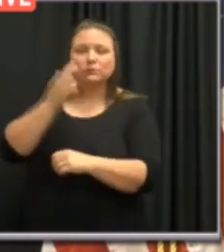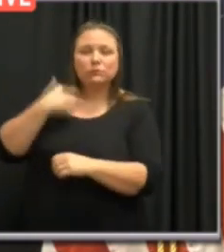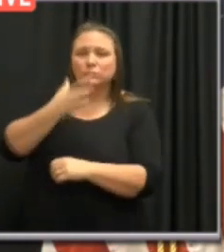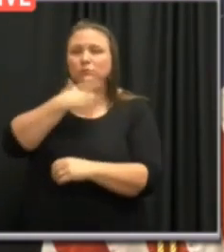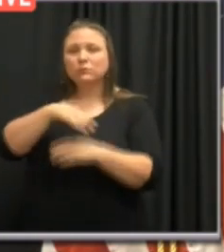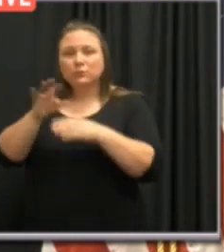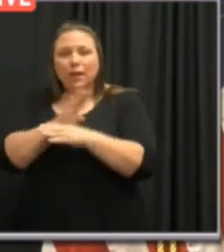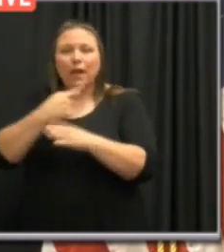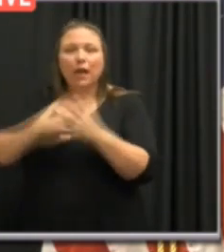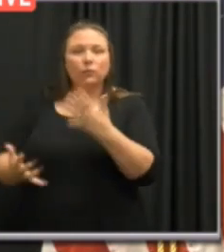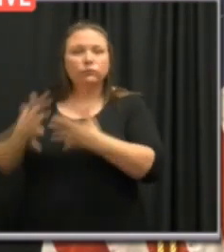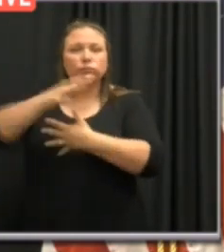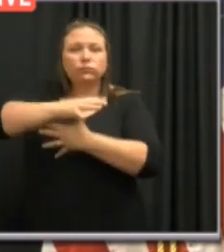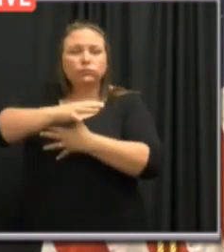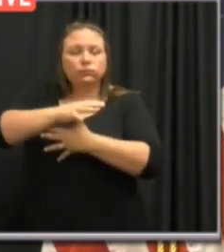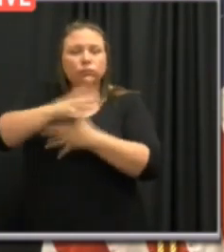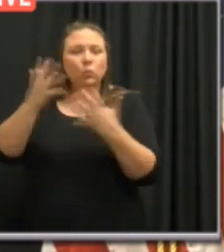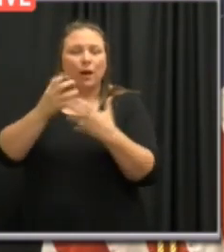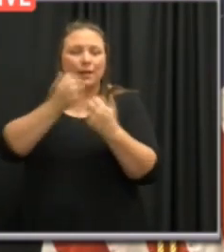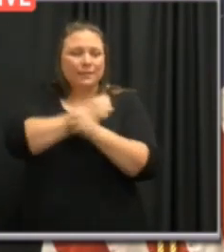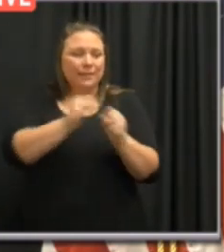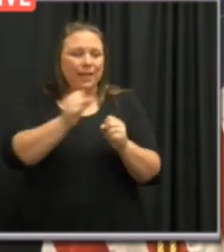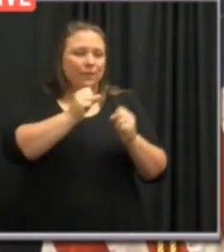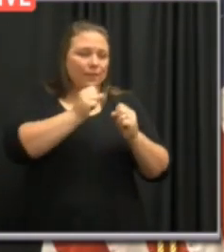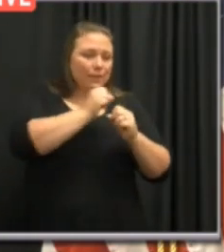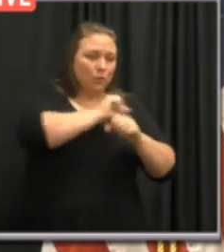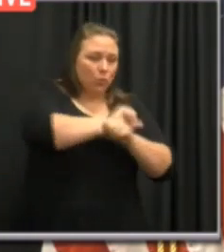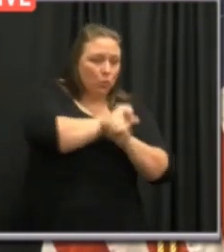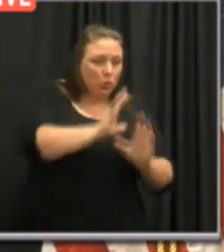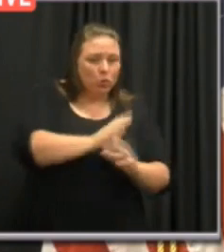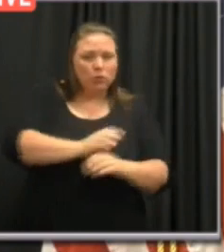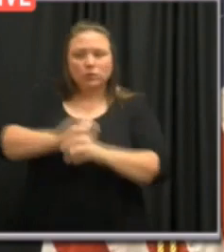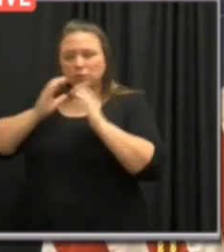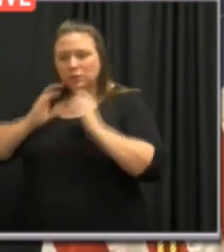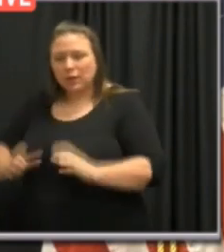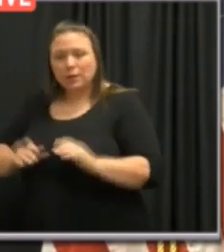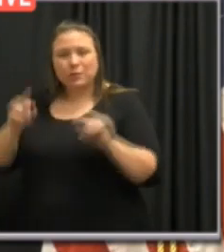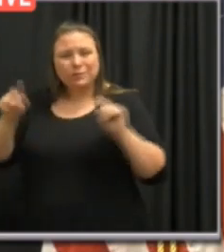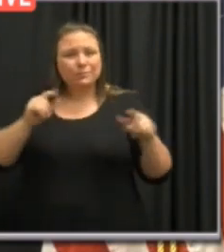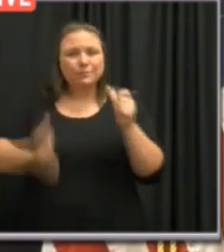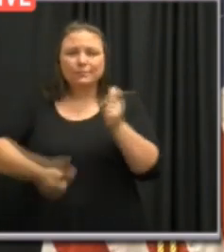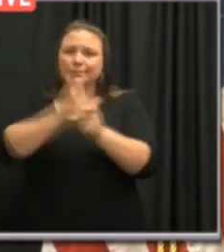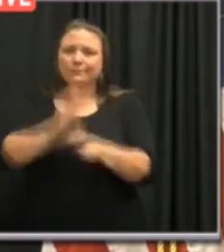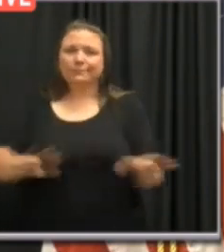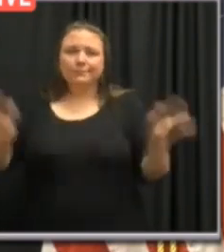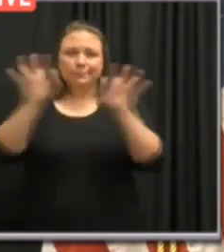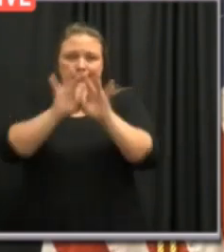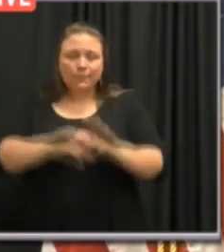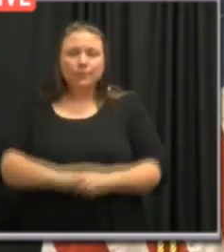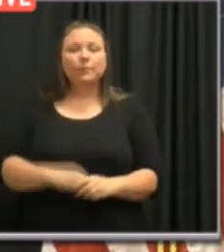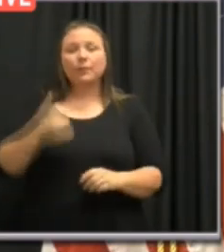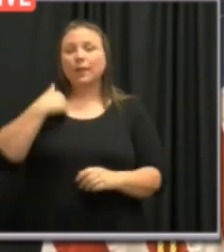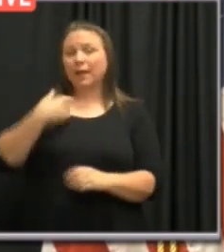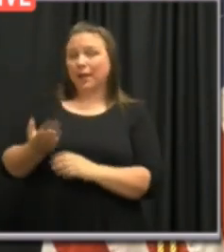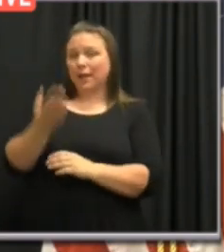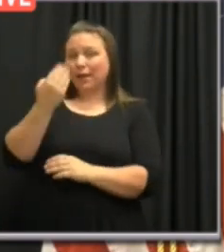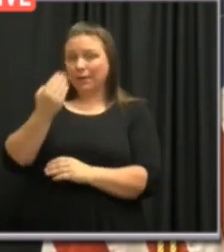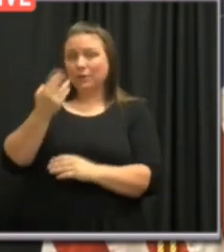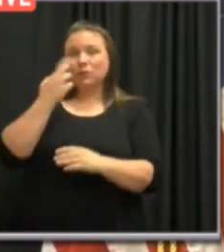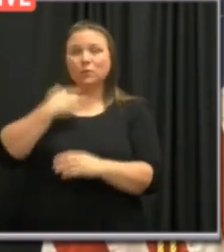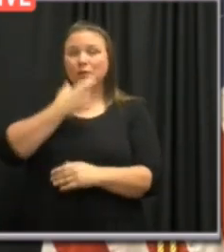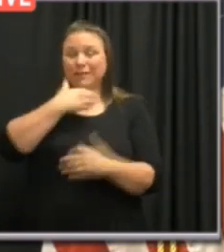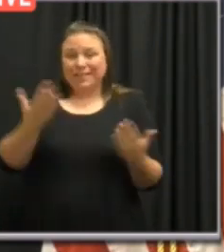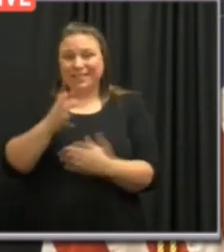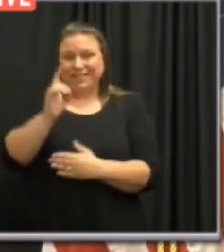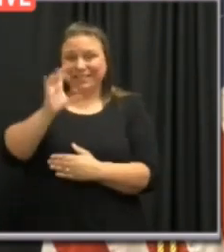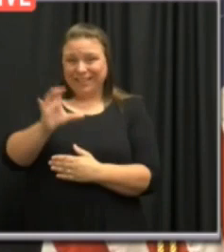priority is the safety of our associates and our customers. There is nothing more critical. We do have 14 restaurants in Davidson